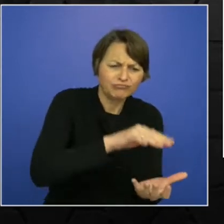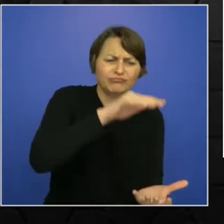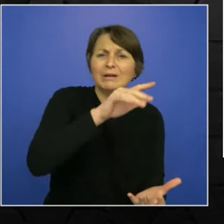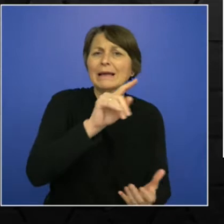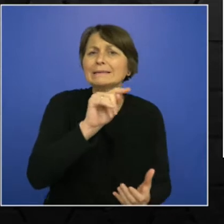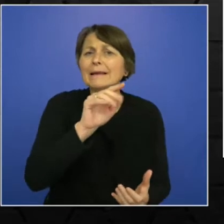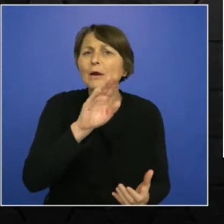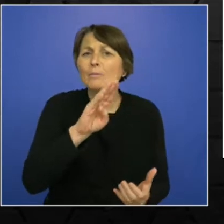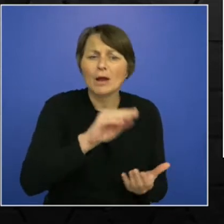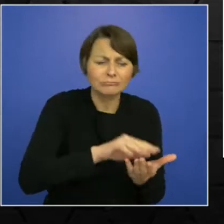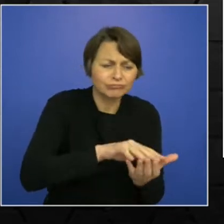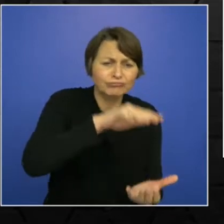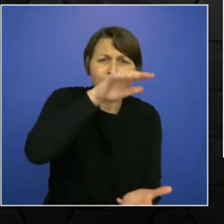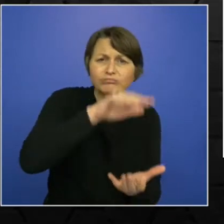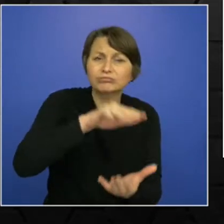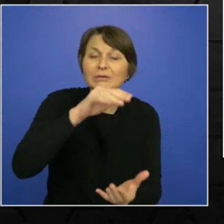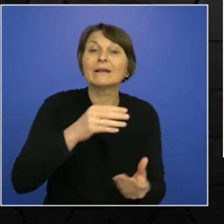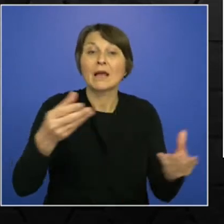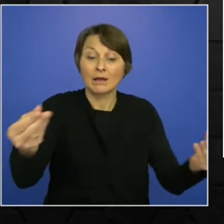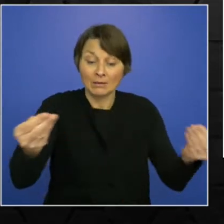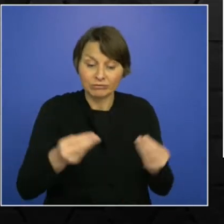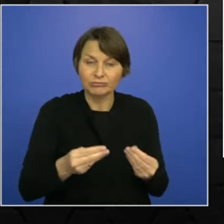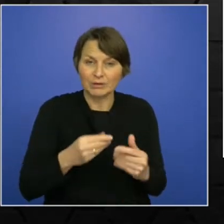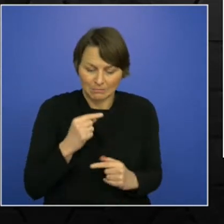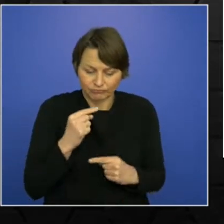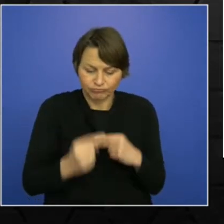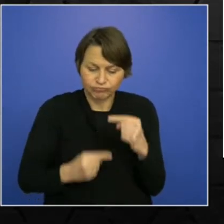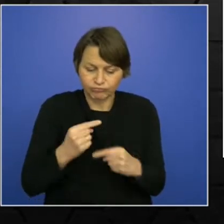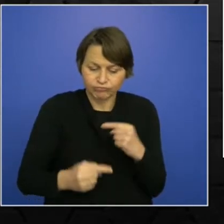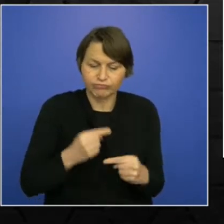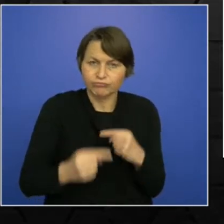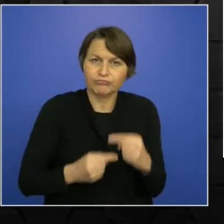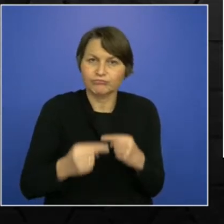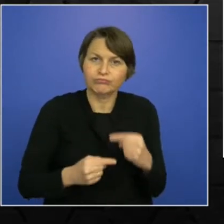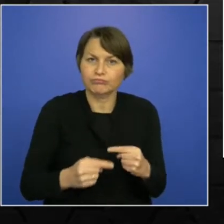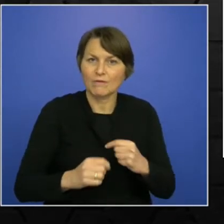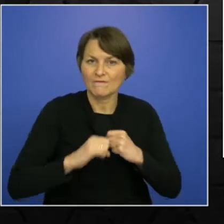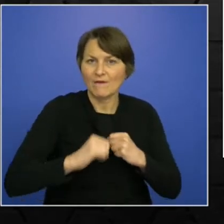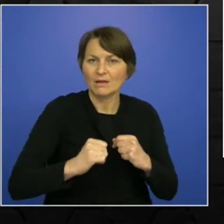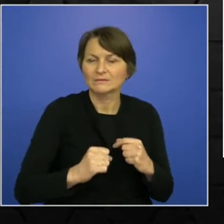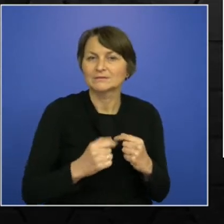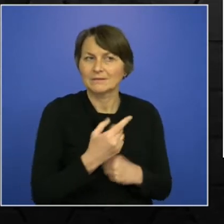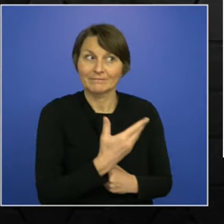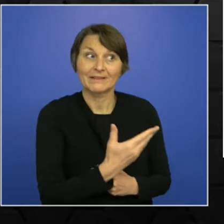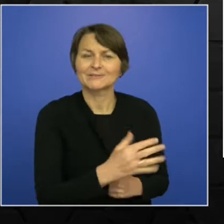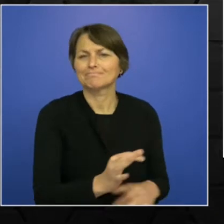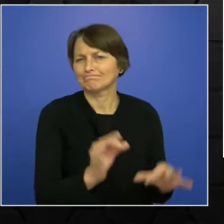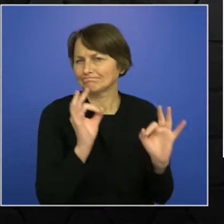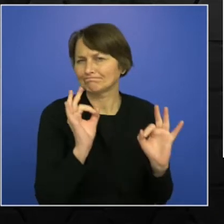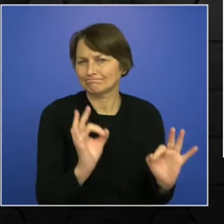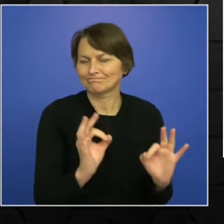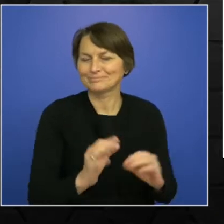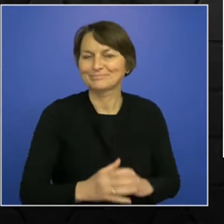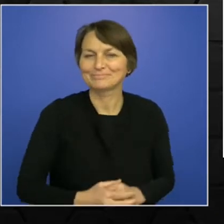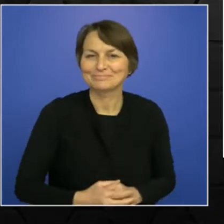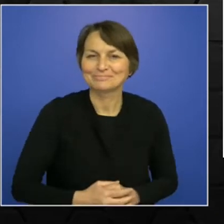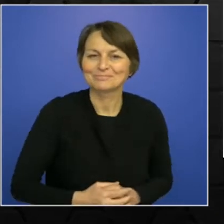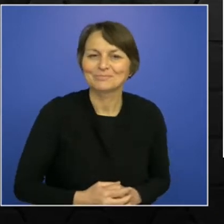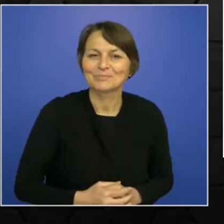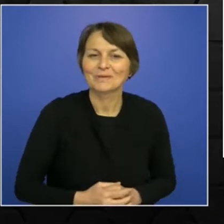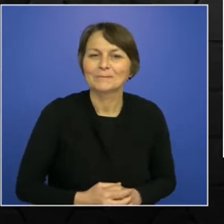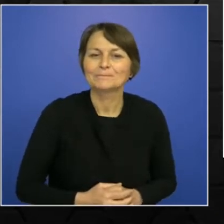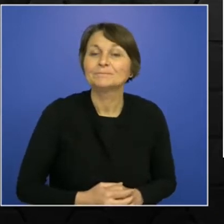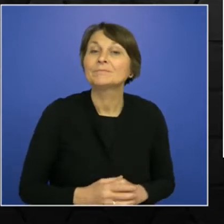those efficiently, distributing the workload. That is what Spark is basically for, right? And it will distribute